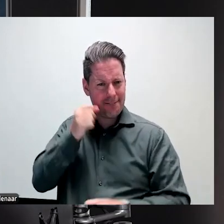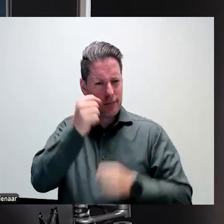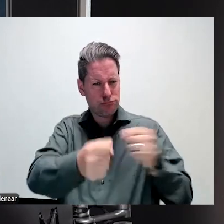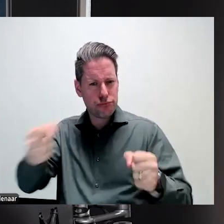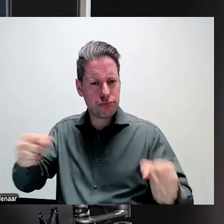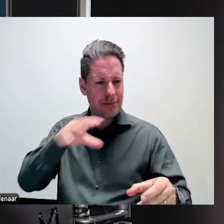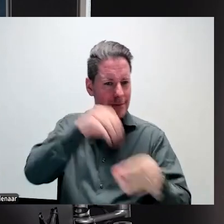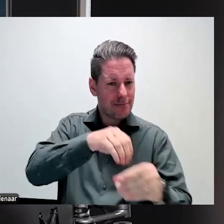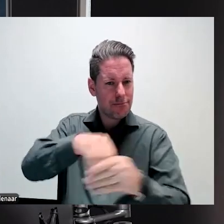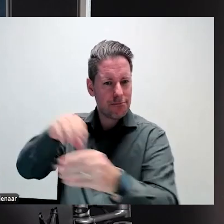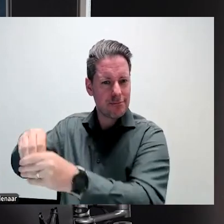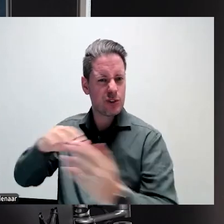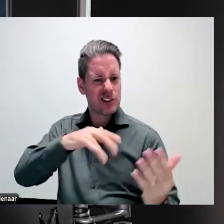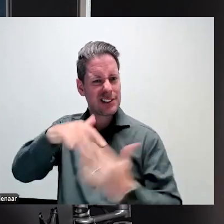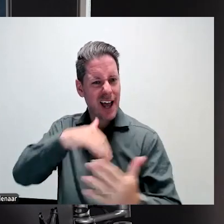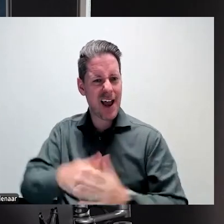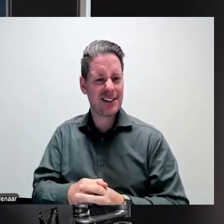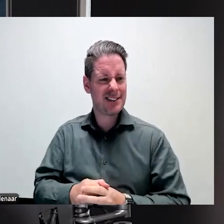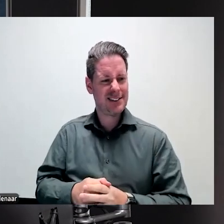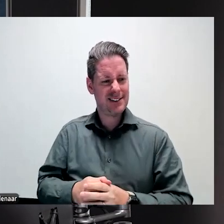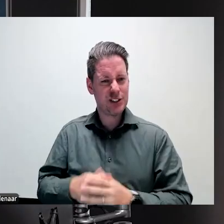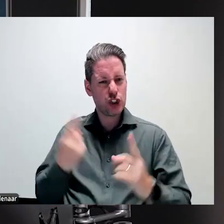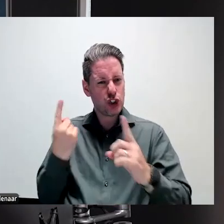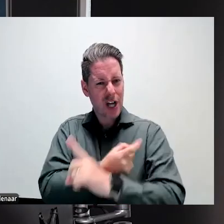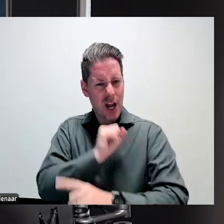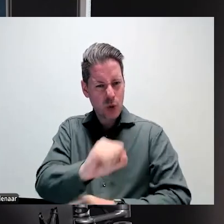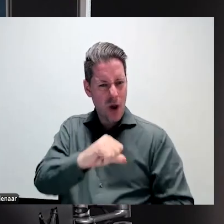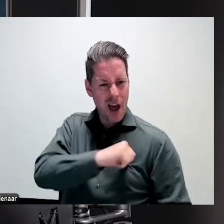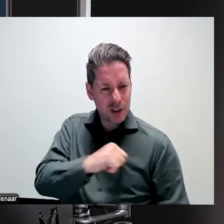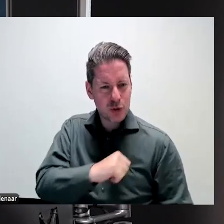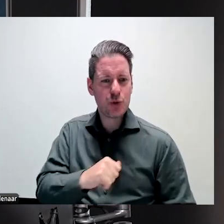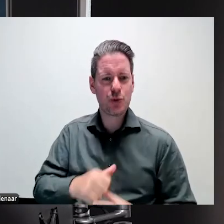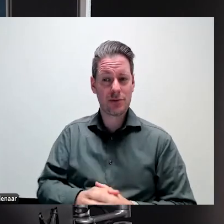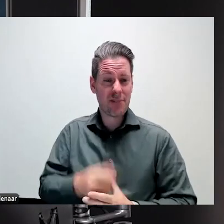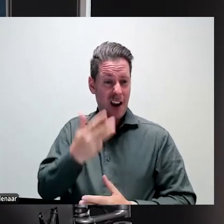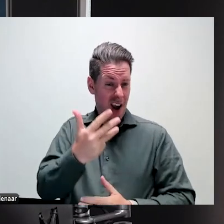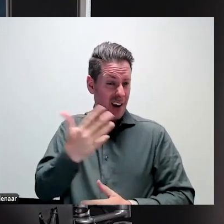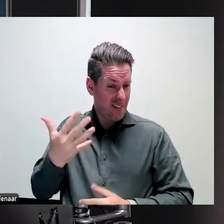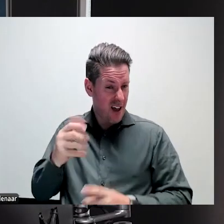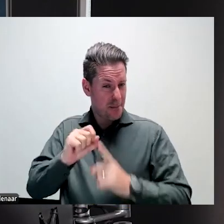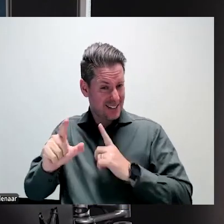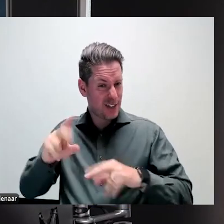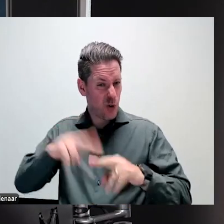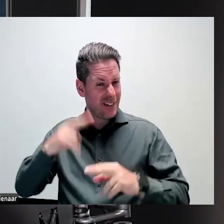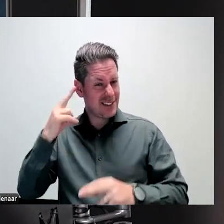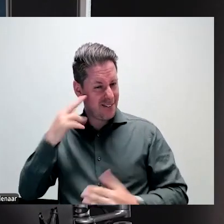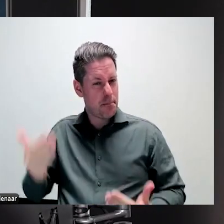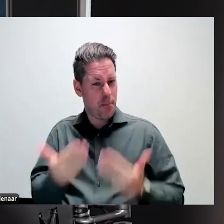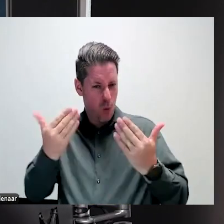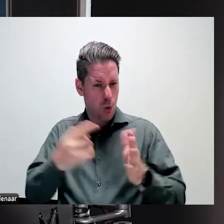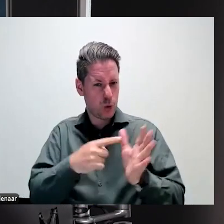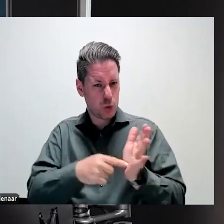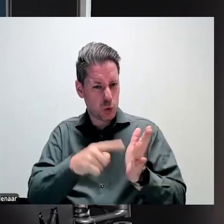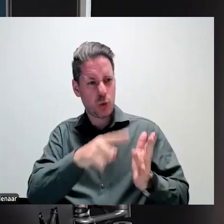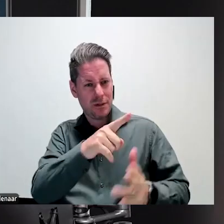biases. As I said before, 95% of deaf people are born into mainstream families, into hearing families. And a lot of these